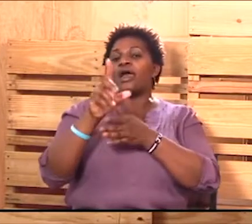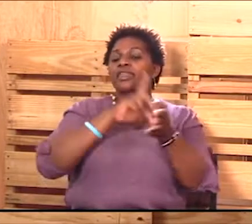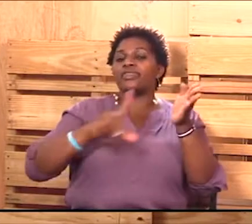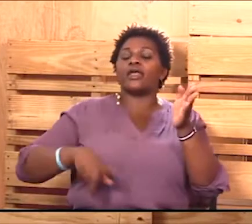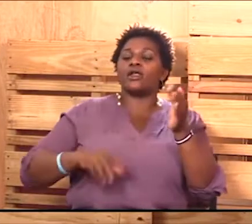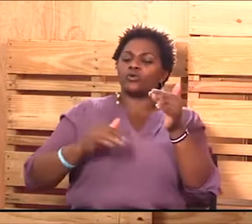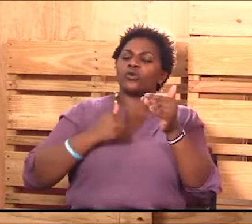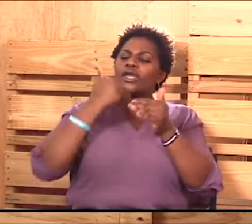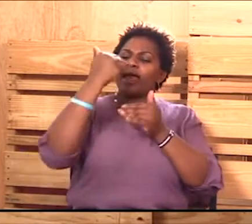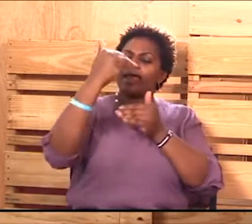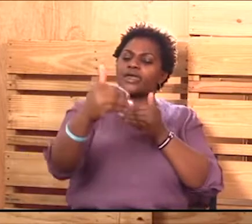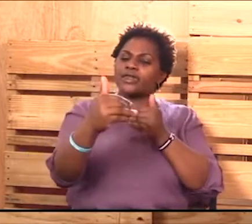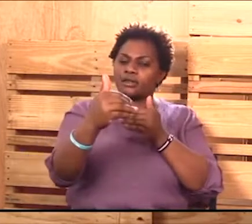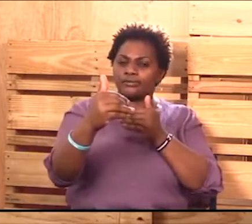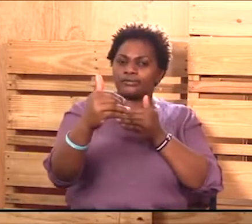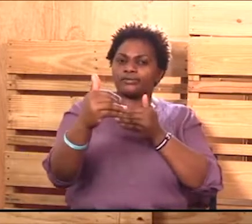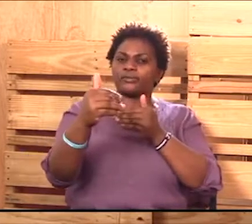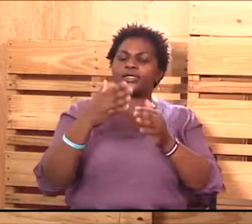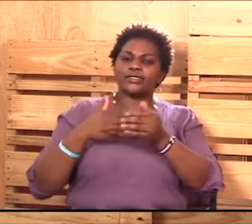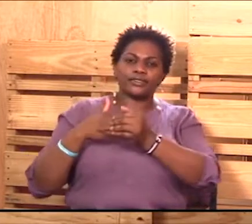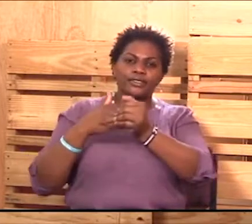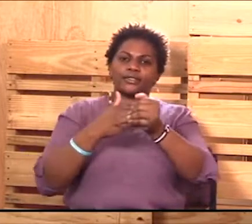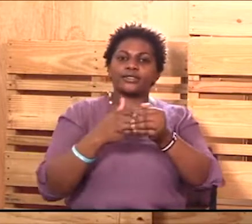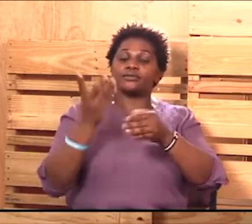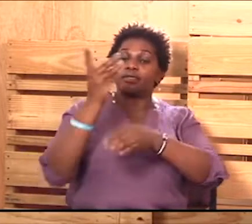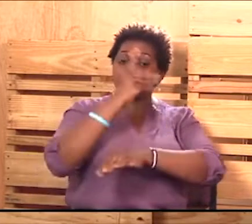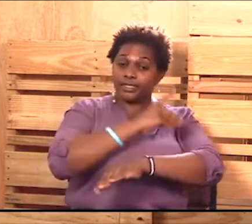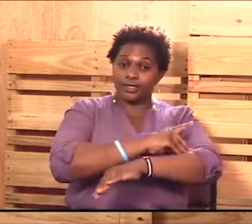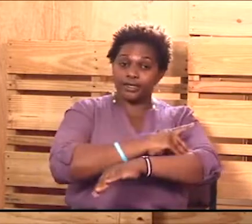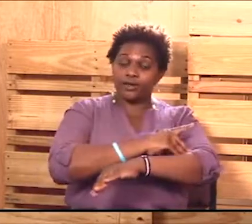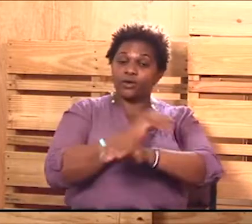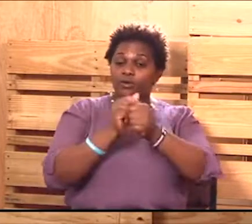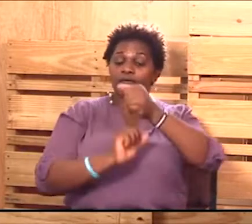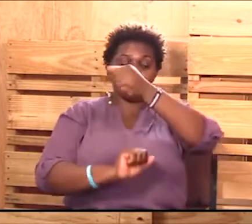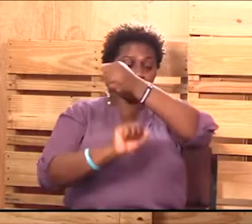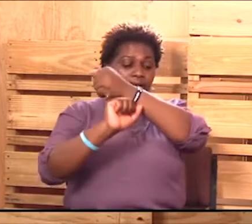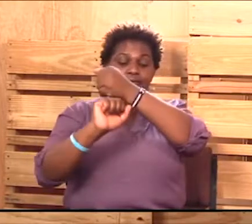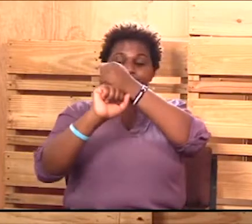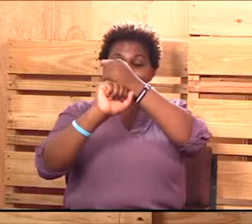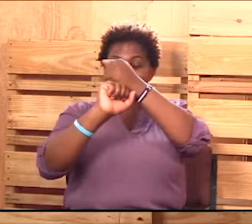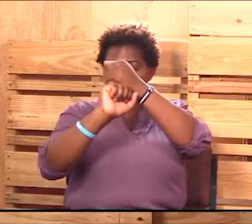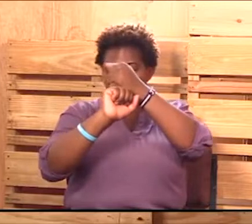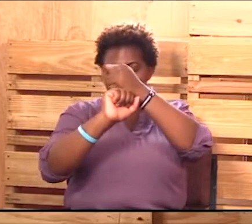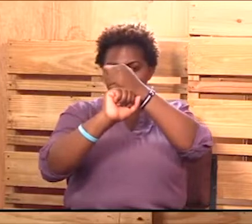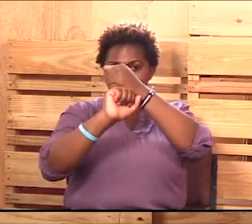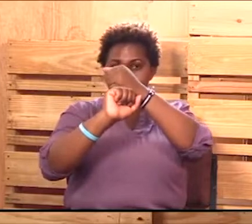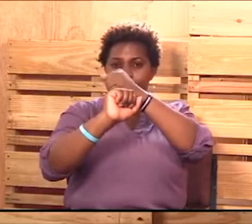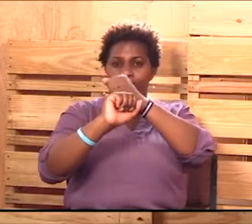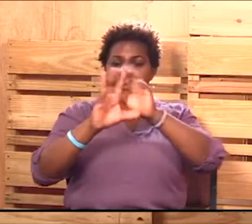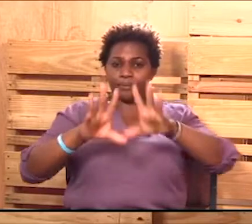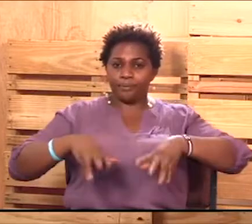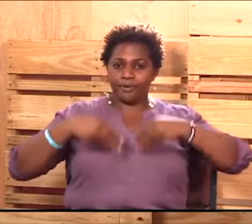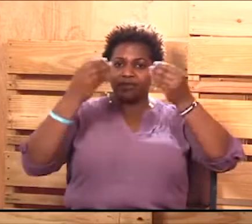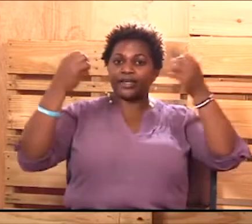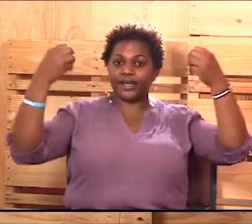Lord went ahead of them. He guided them during the day with a pillar of cloud, and he